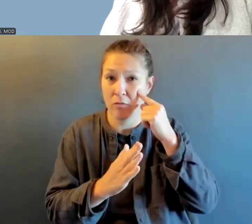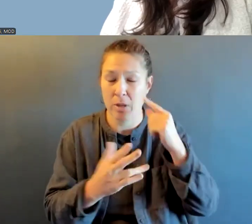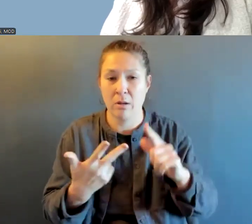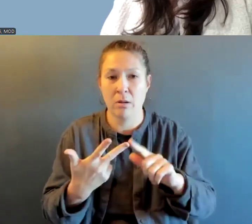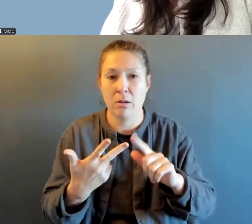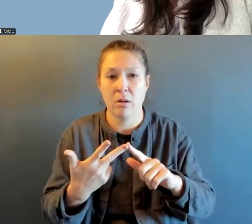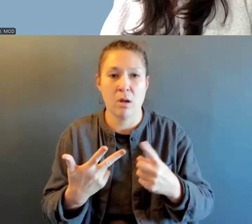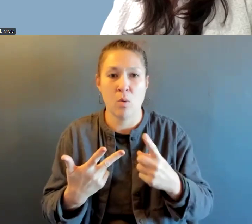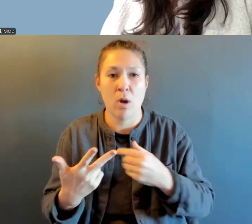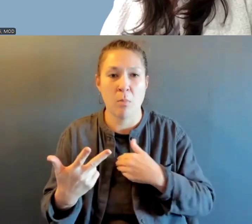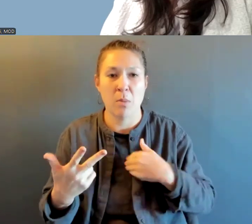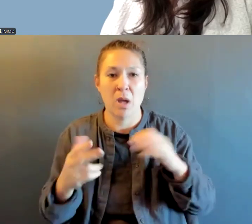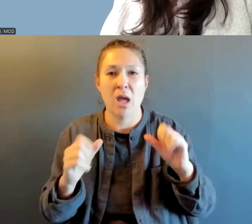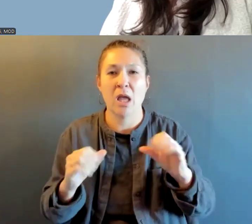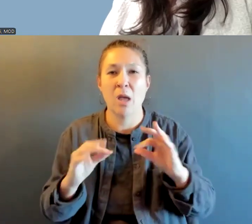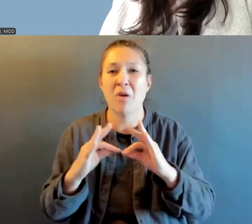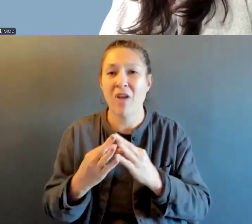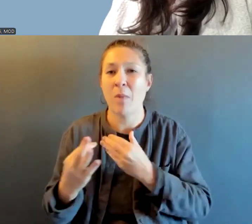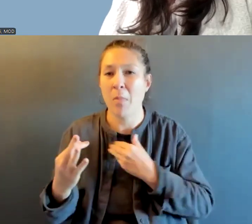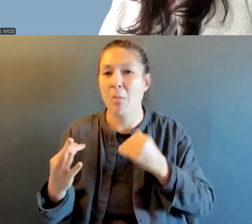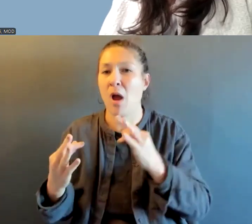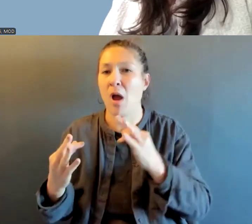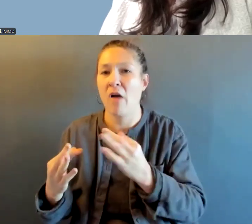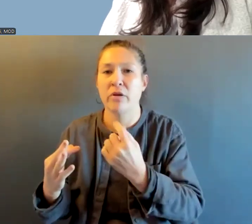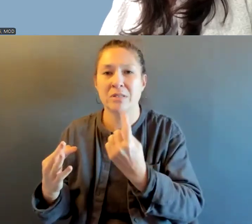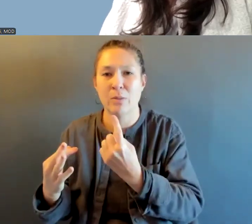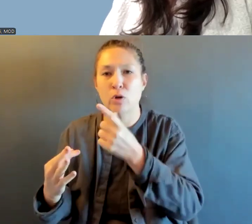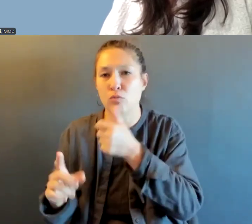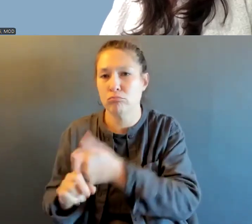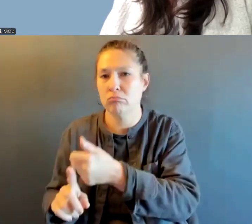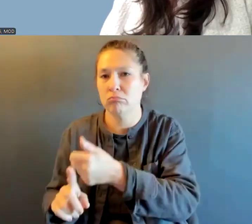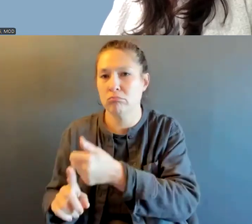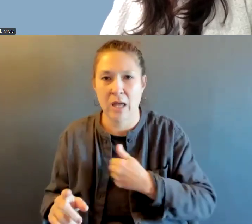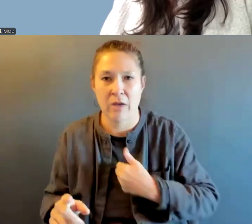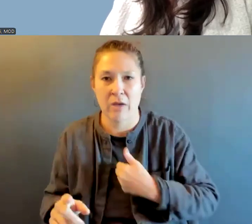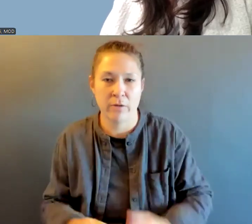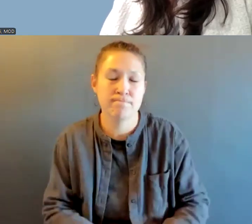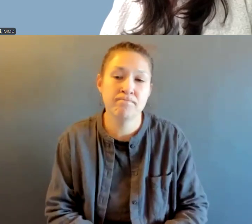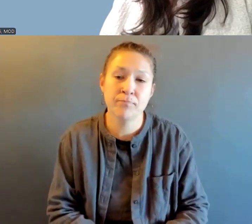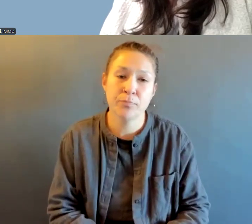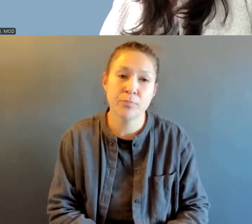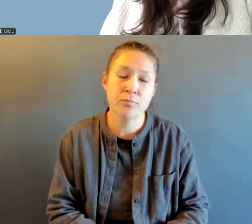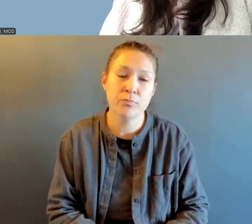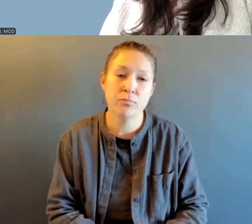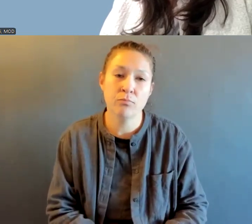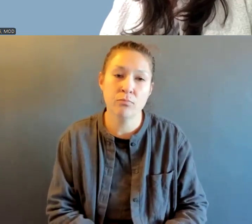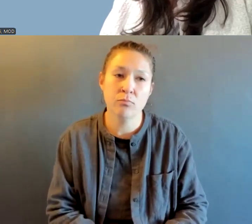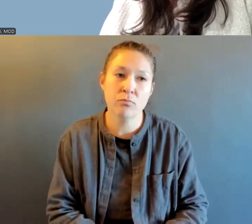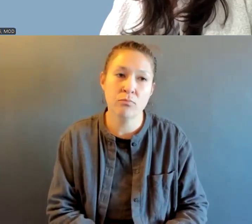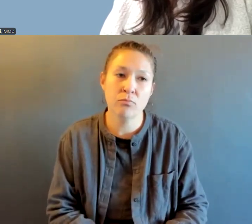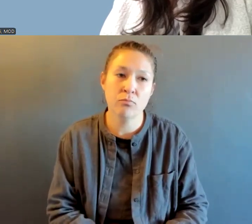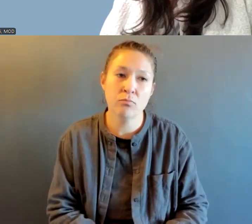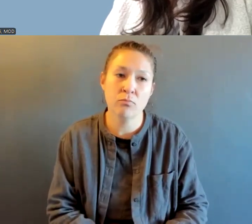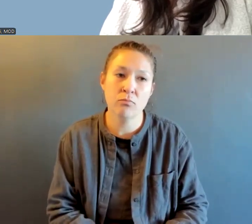member or a legal guardian of someone, of a direct family member living or with them. So those